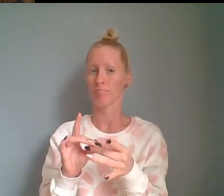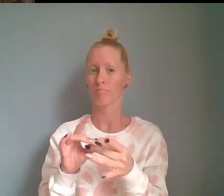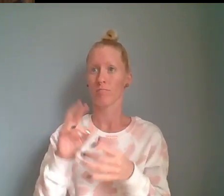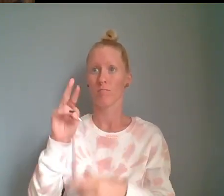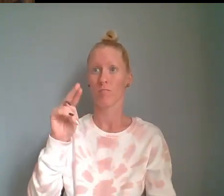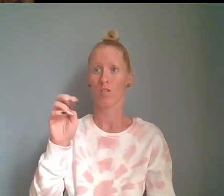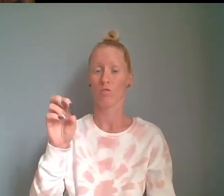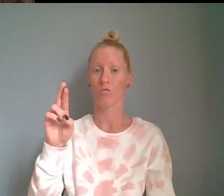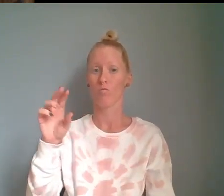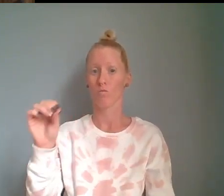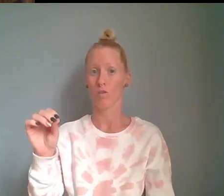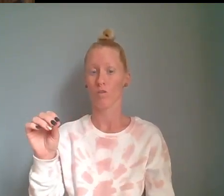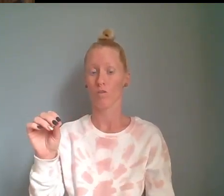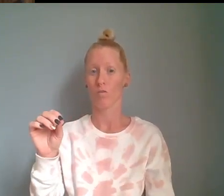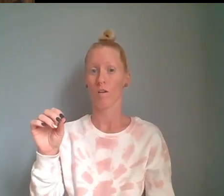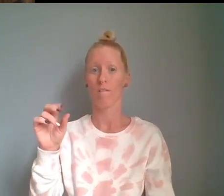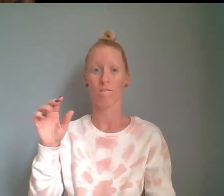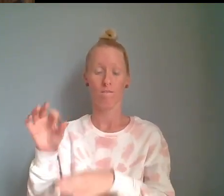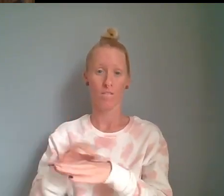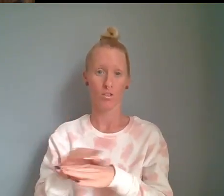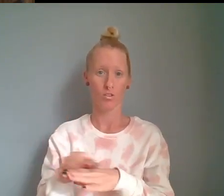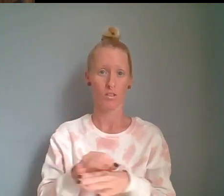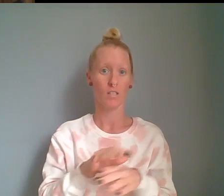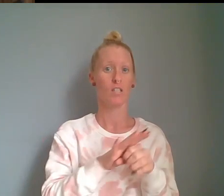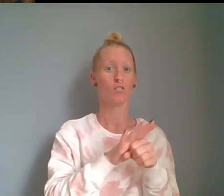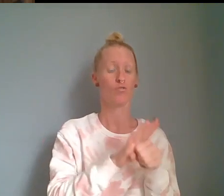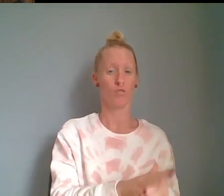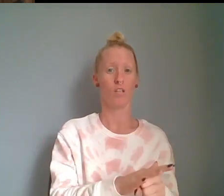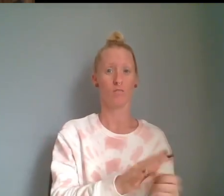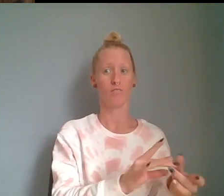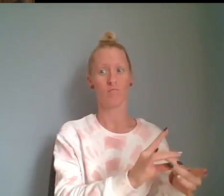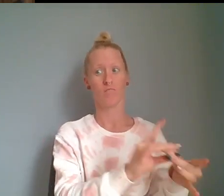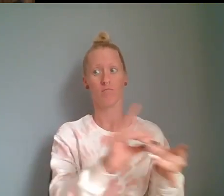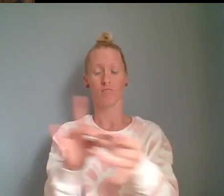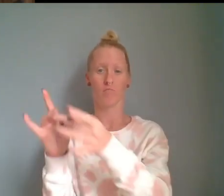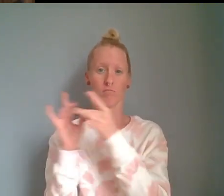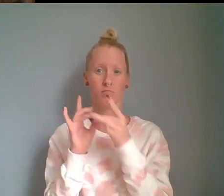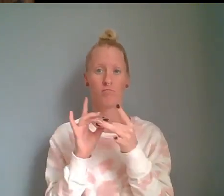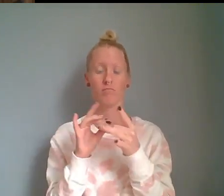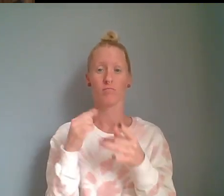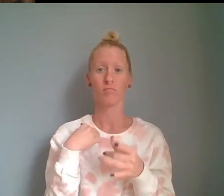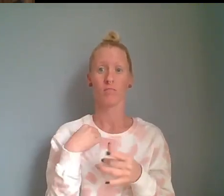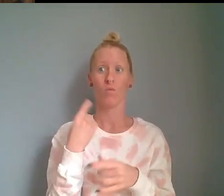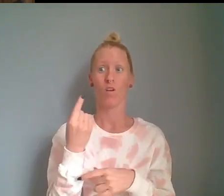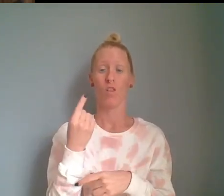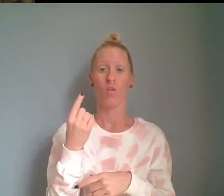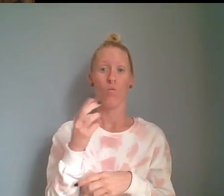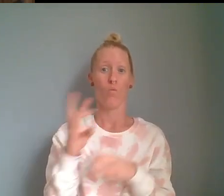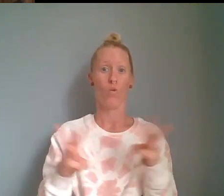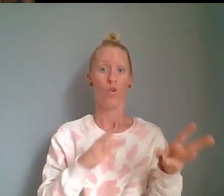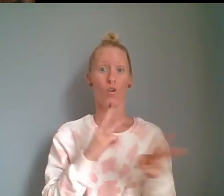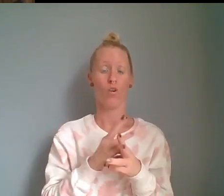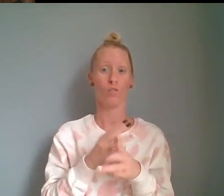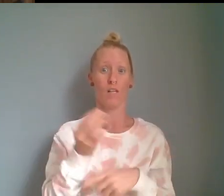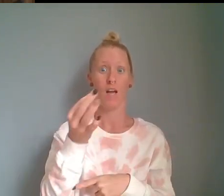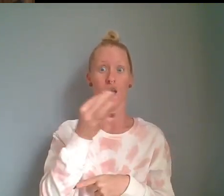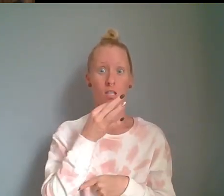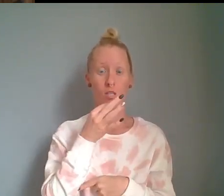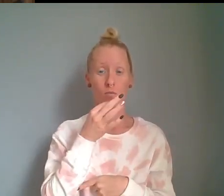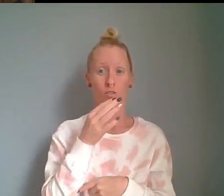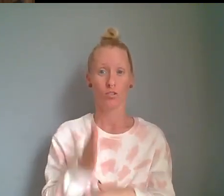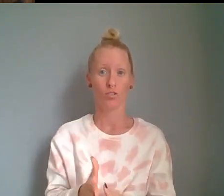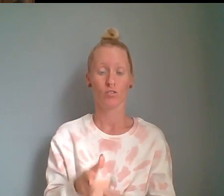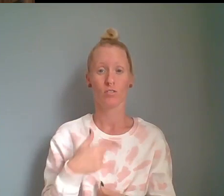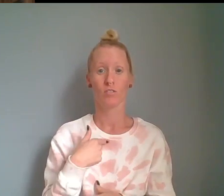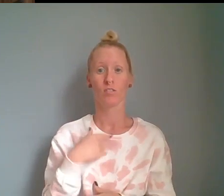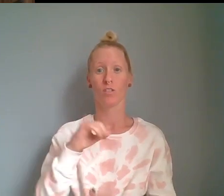neurotransmitter functioning, and stress. And we have one of the world's experts on this kind of work now here at Yale, Julia